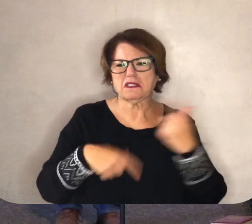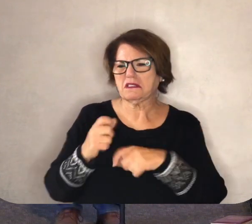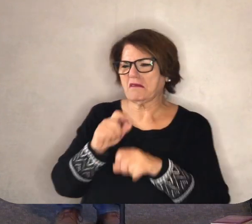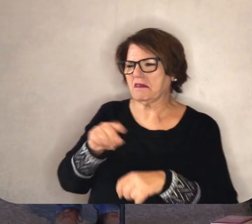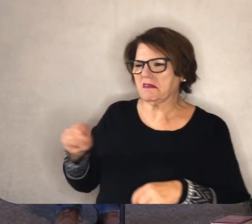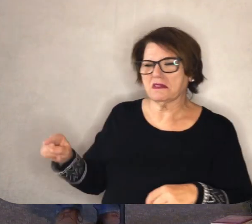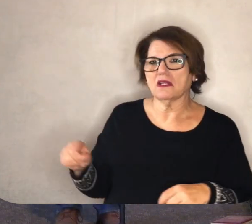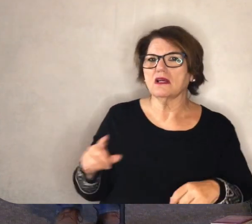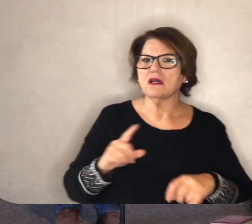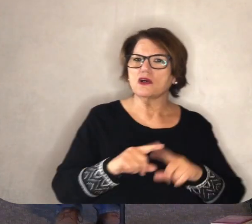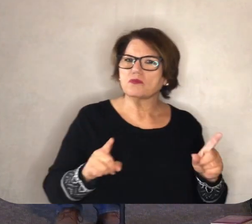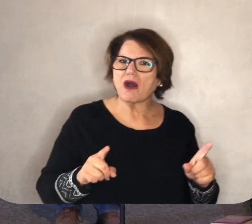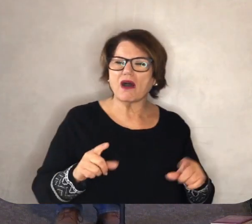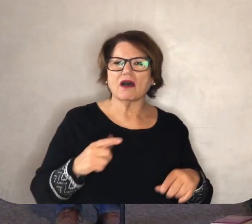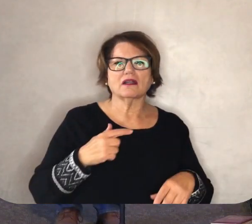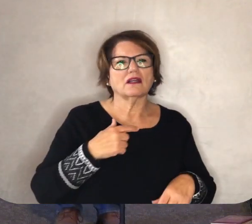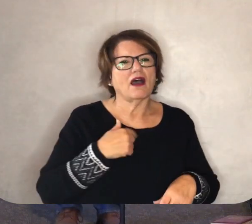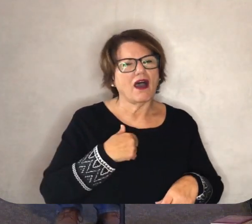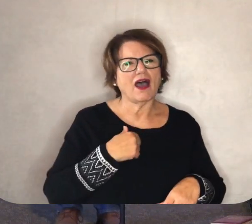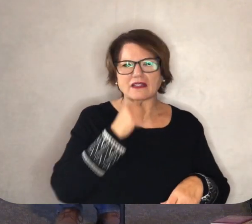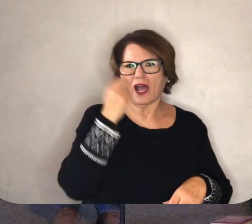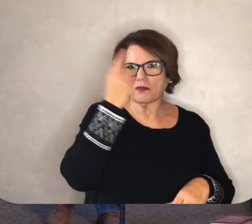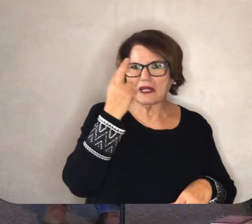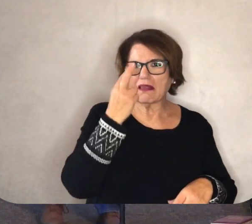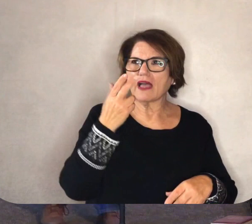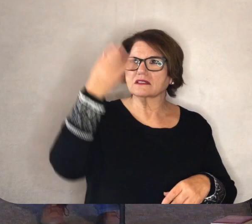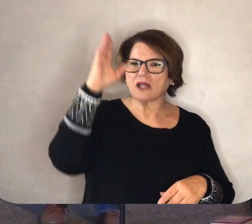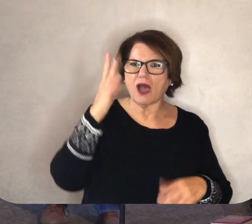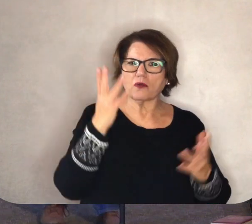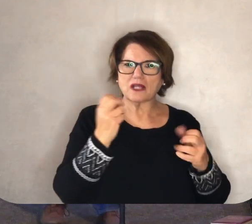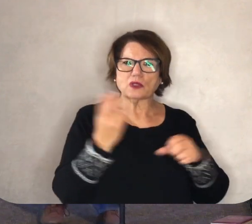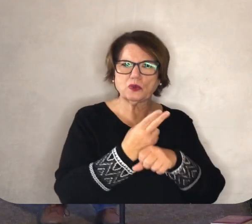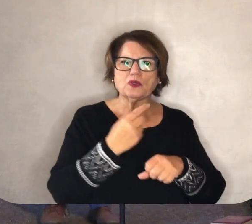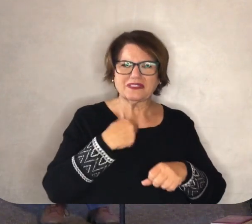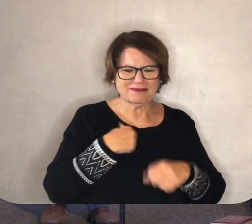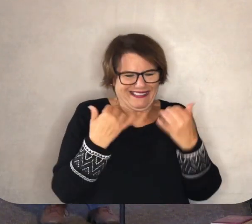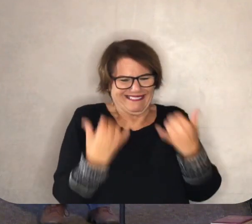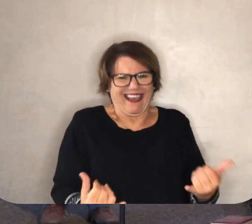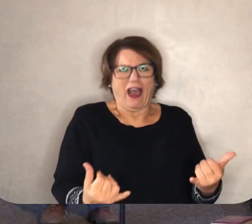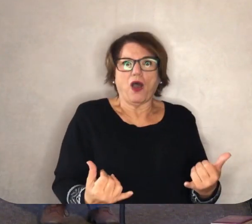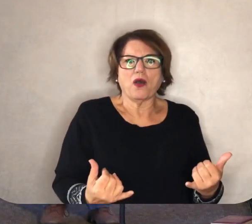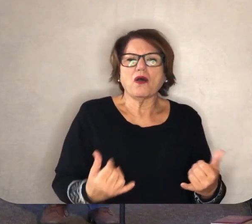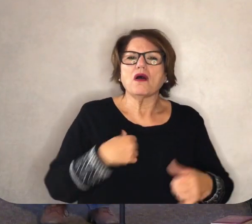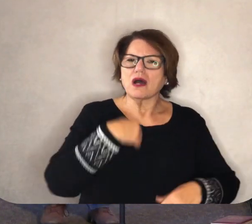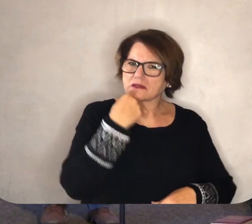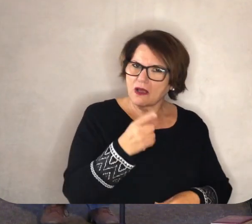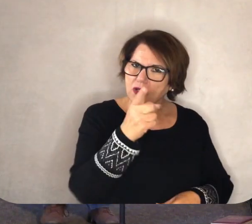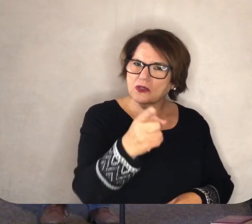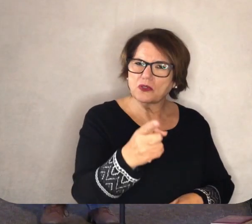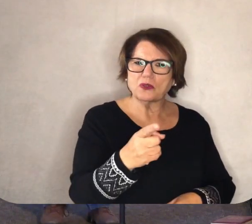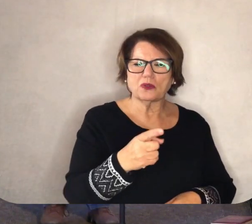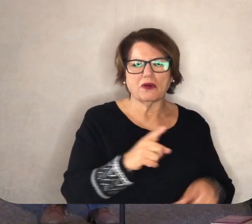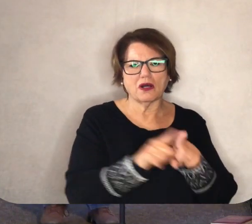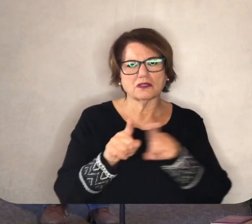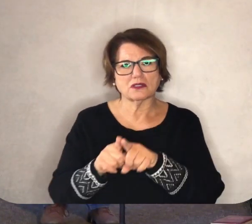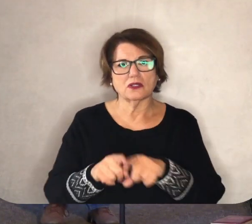might be looking to do in and through me right now. And so I say to myself, as I say to you,